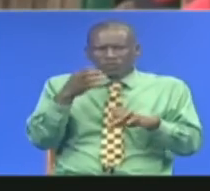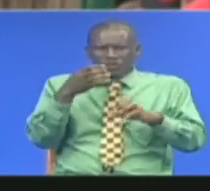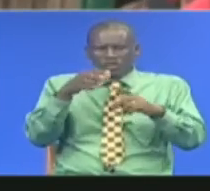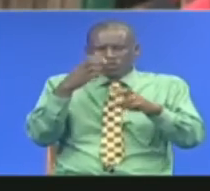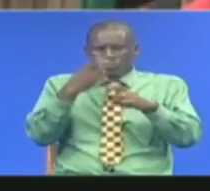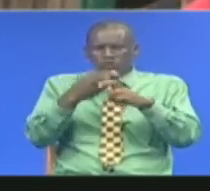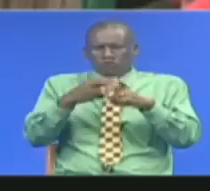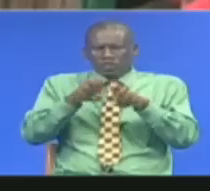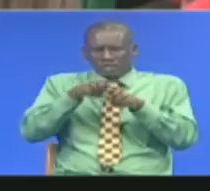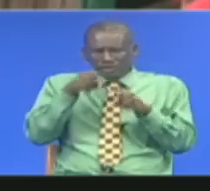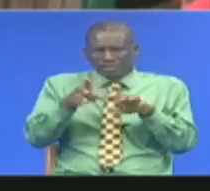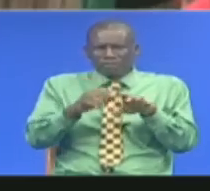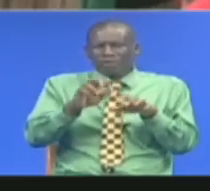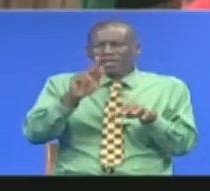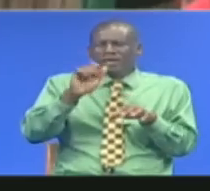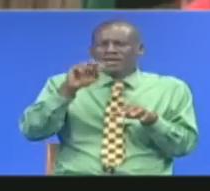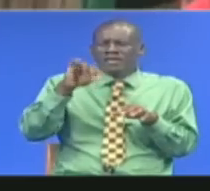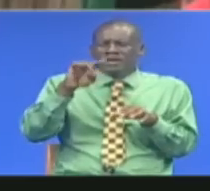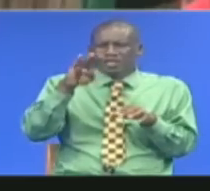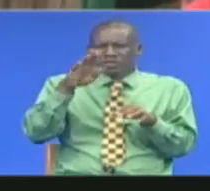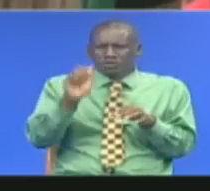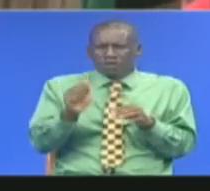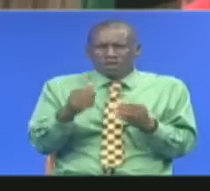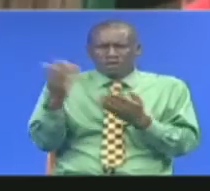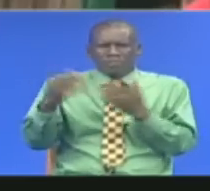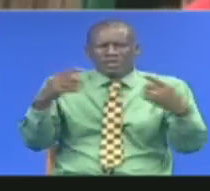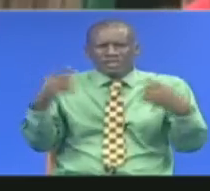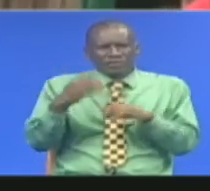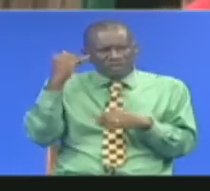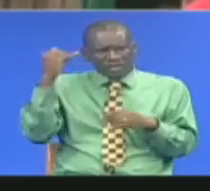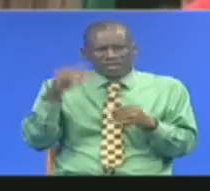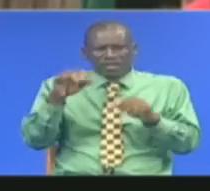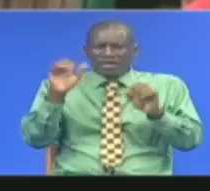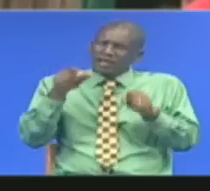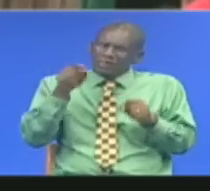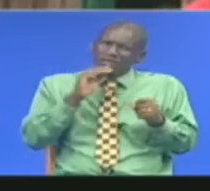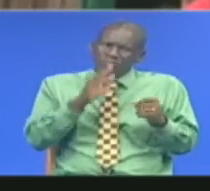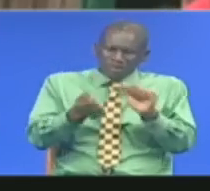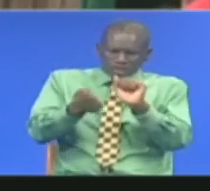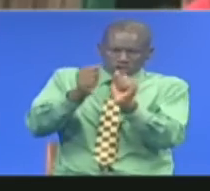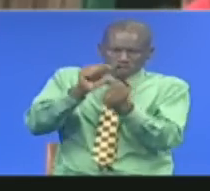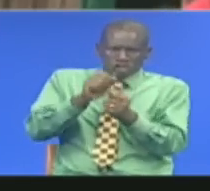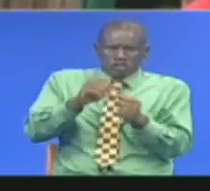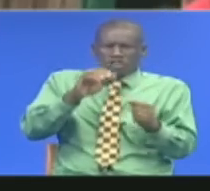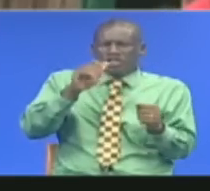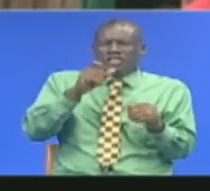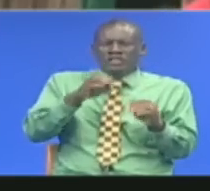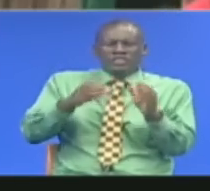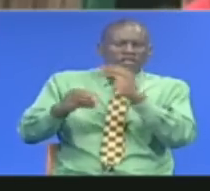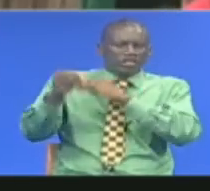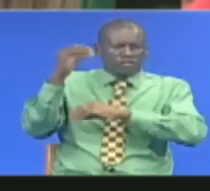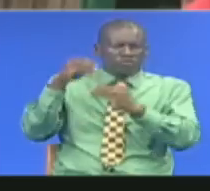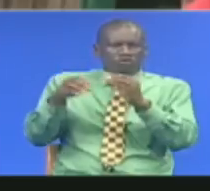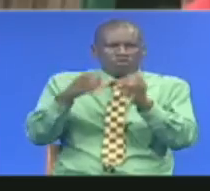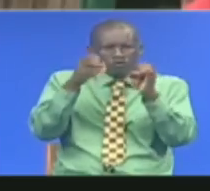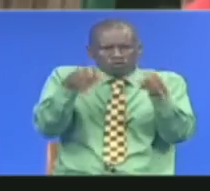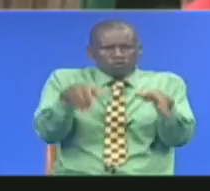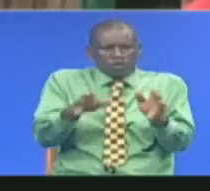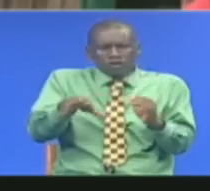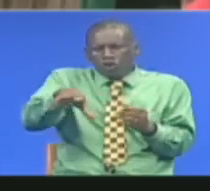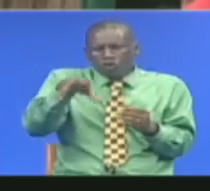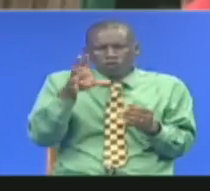one Richard Kinyua brings in a different perspective. Could this be a change in the archived history or a new frontier in the